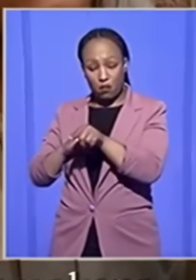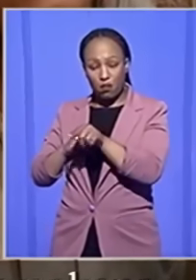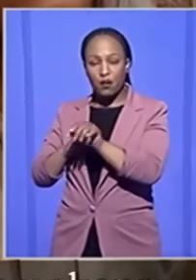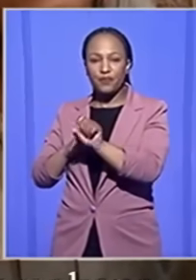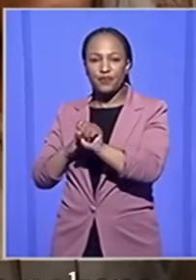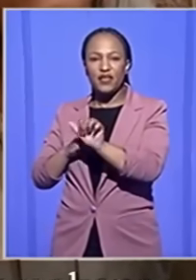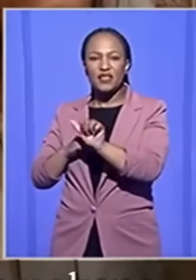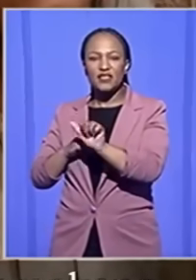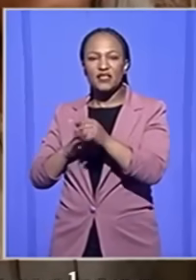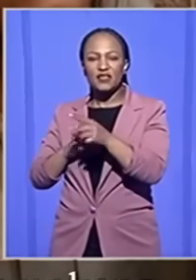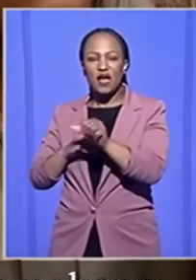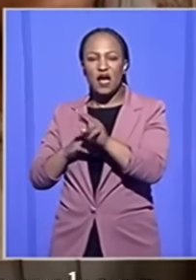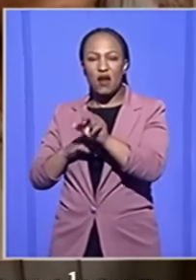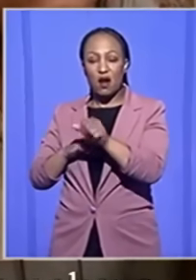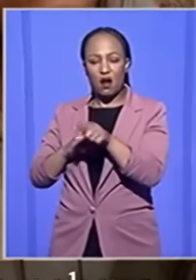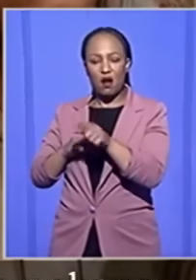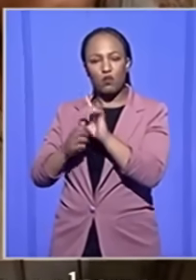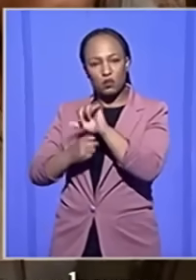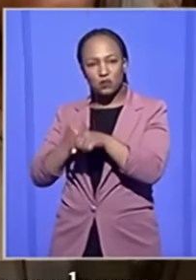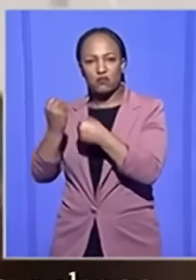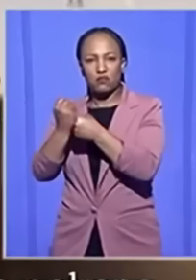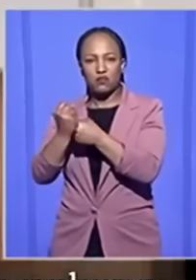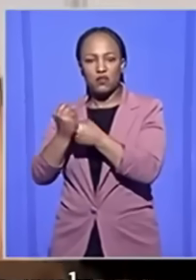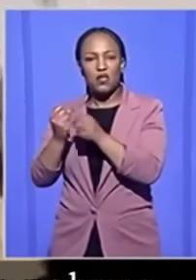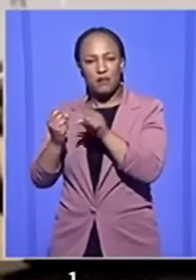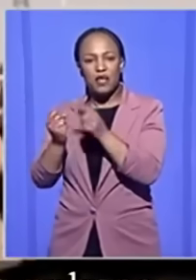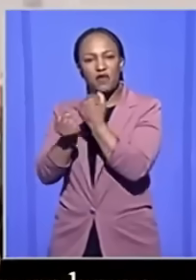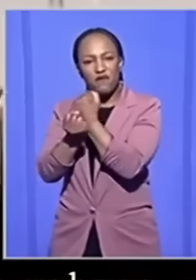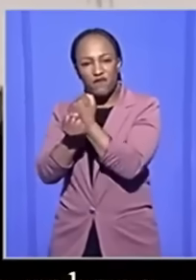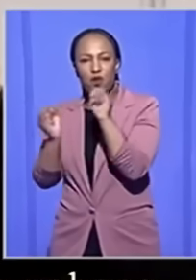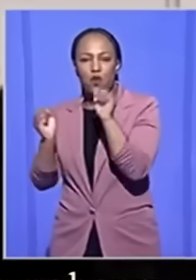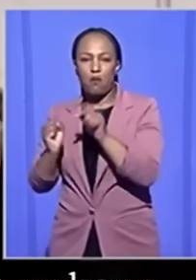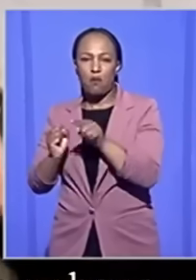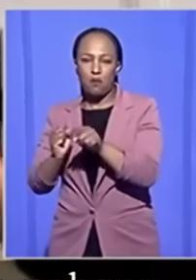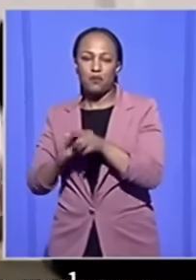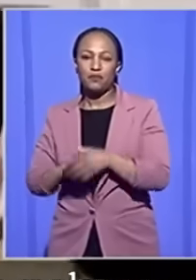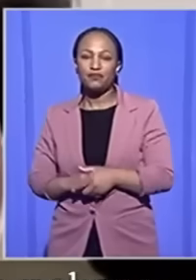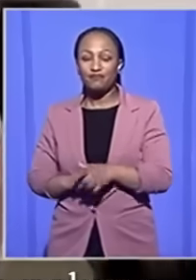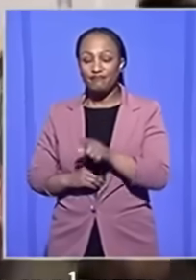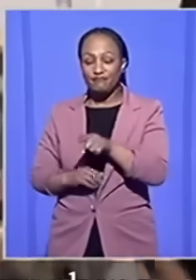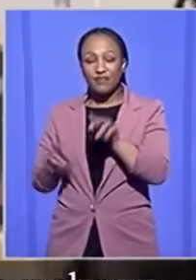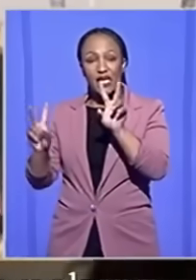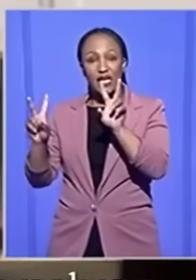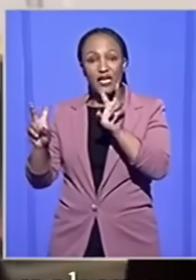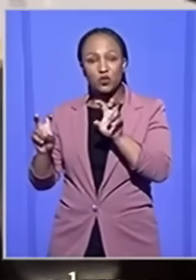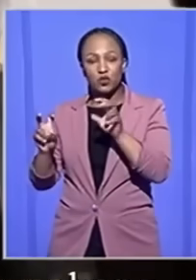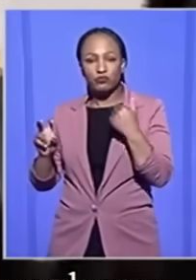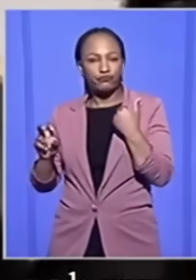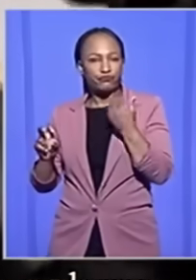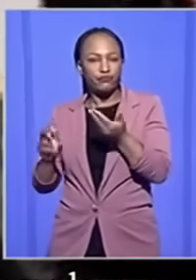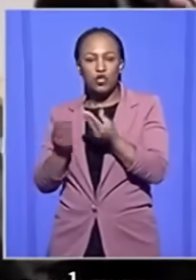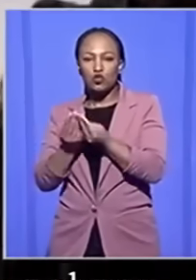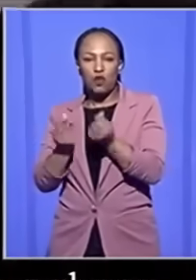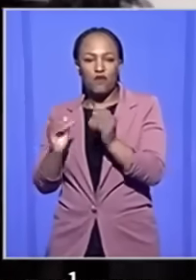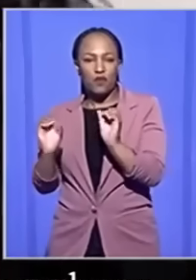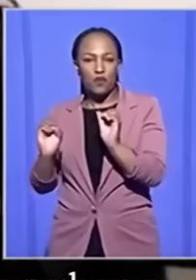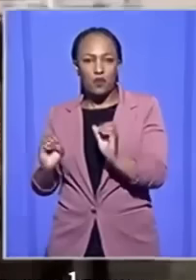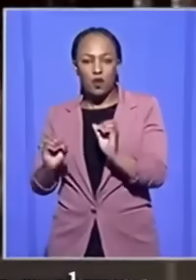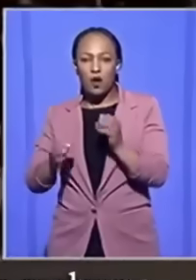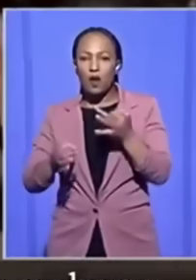too realize their freedom in their lifetime. Kgang ya Western Sahara e santse e ise e rarabololwe ka ntlha ya fa mekgatlho